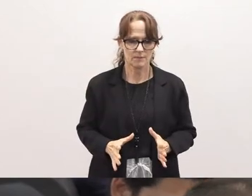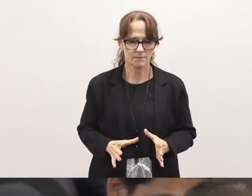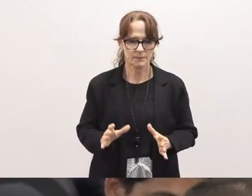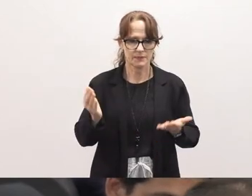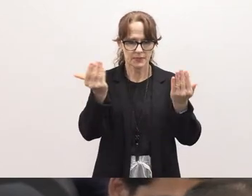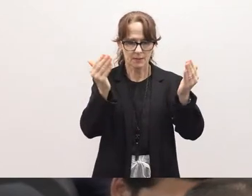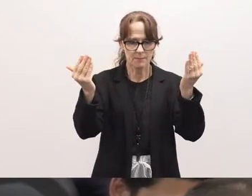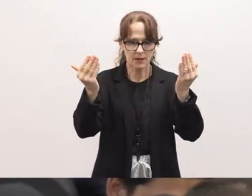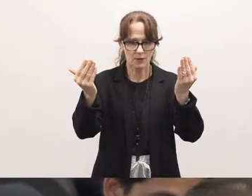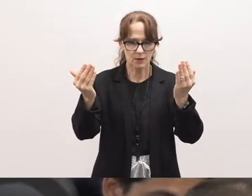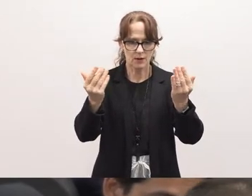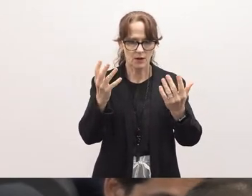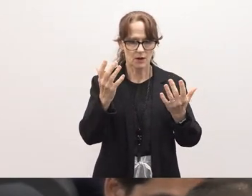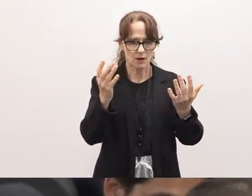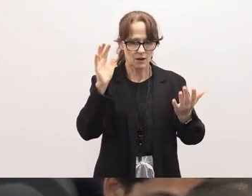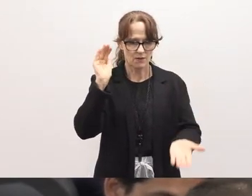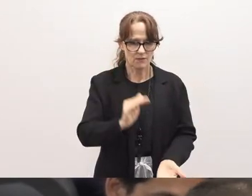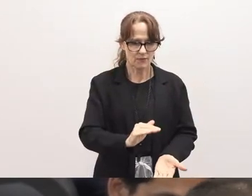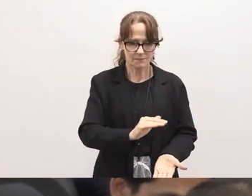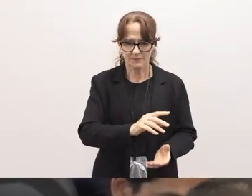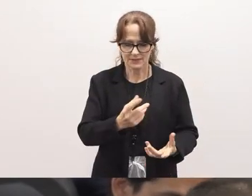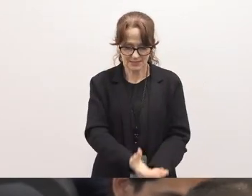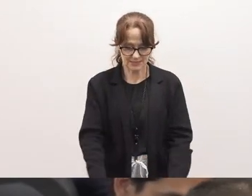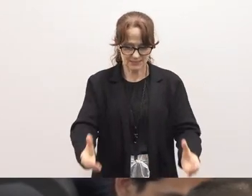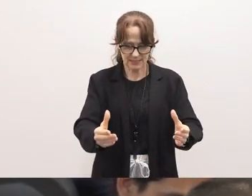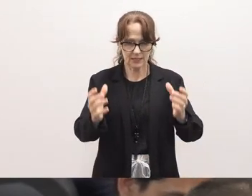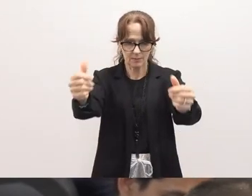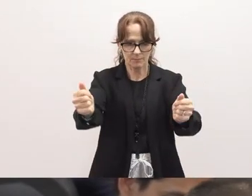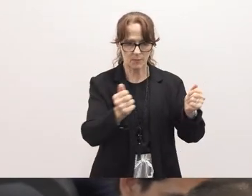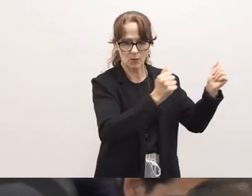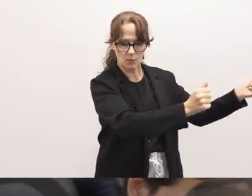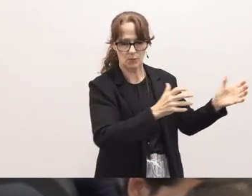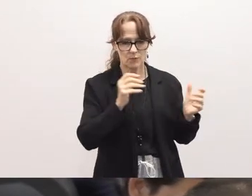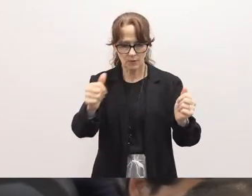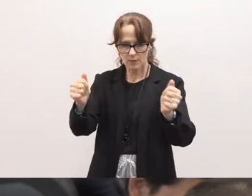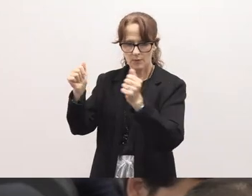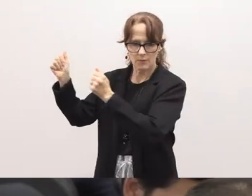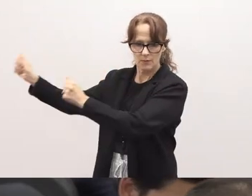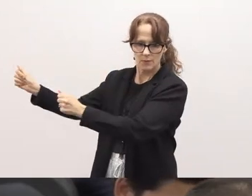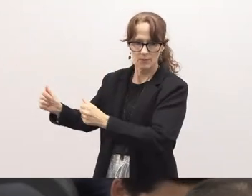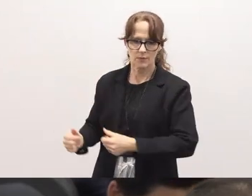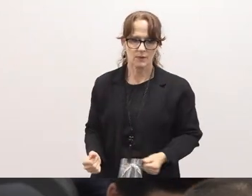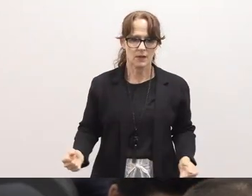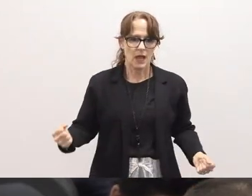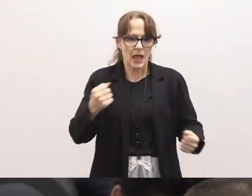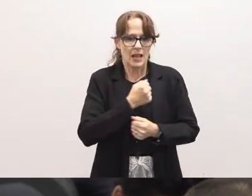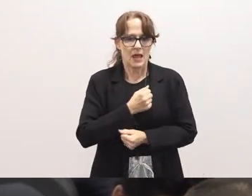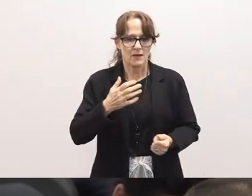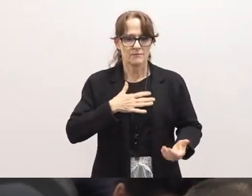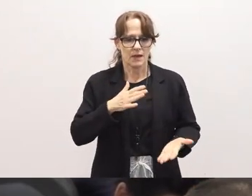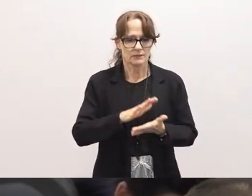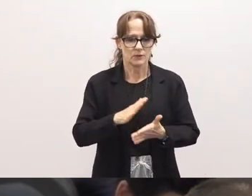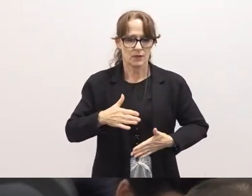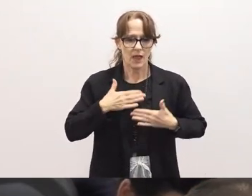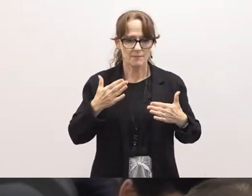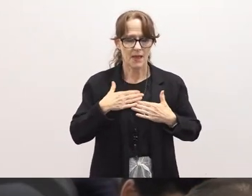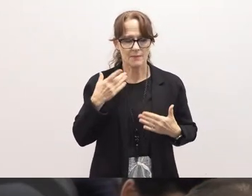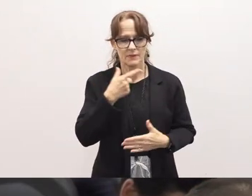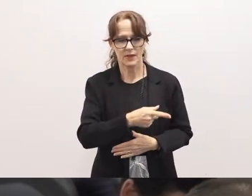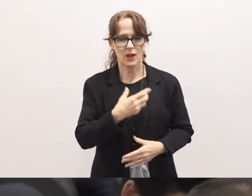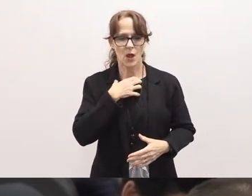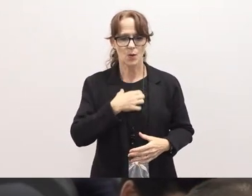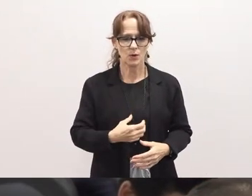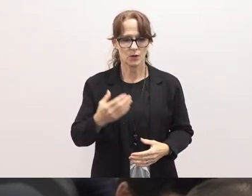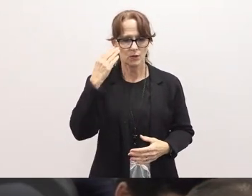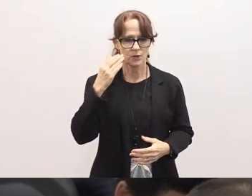mirrors away from the sinks to reduce congestion. I love my school, and I'm so glad I came to LBUSD. I just wish I knew